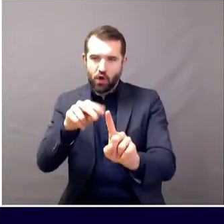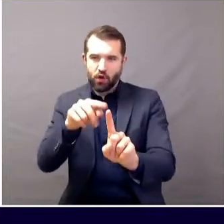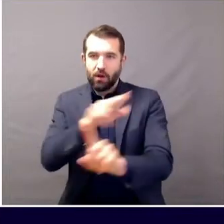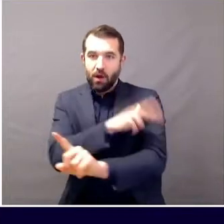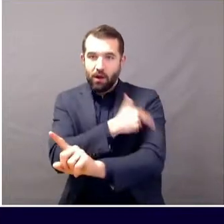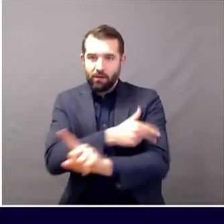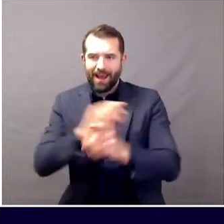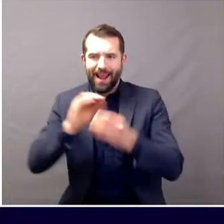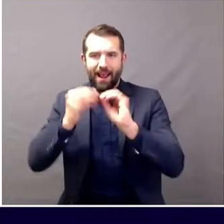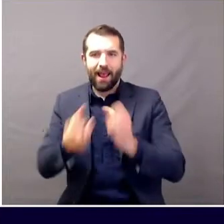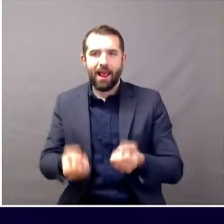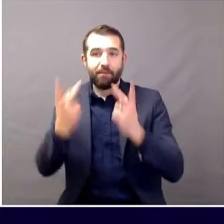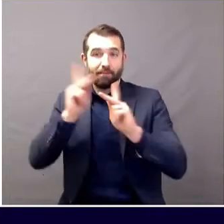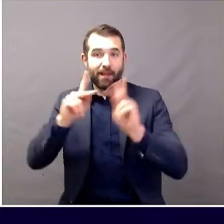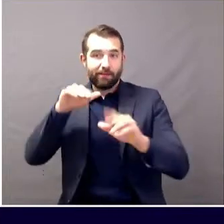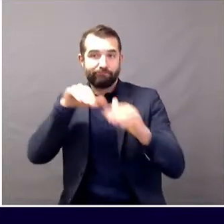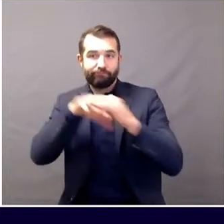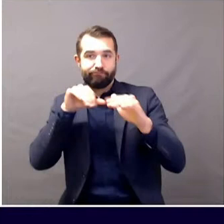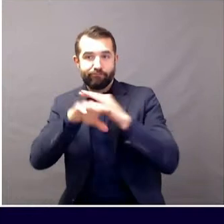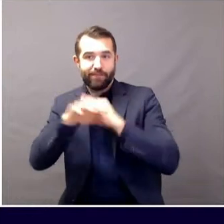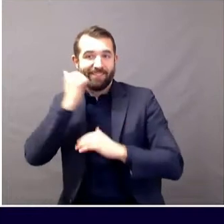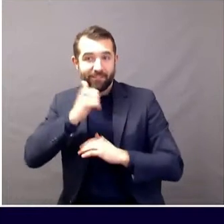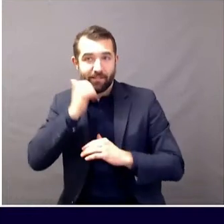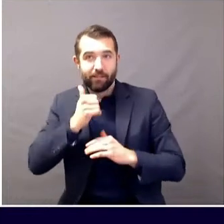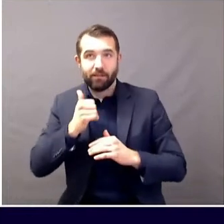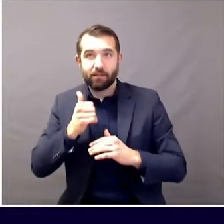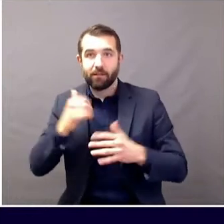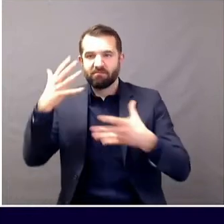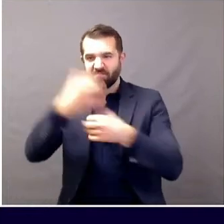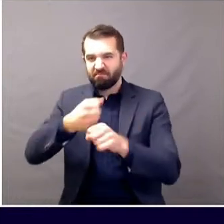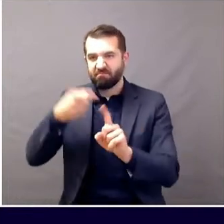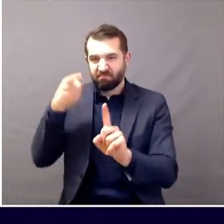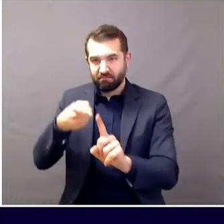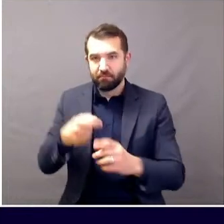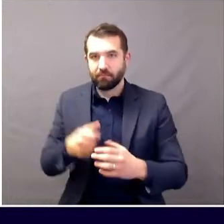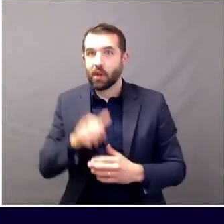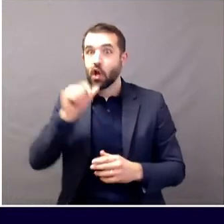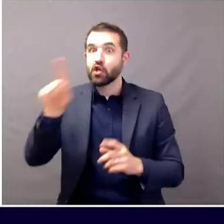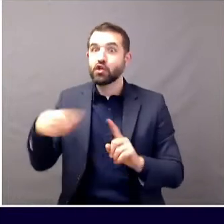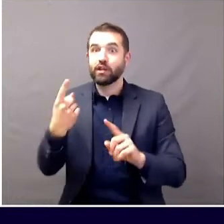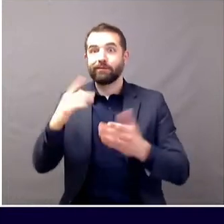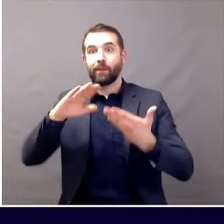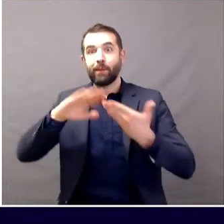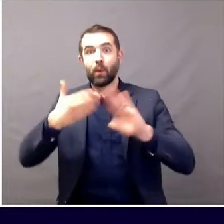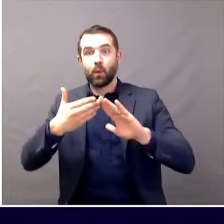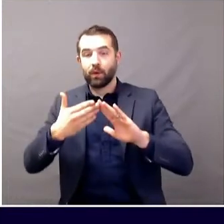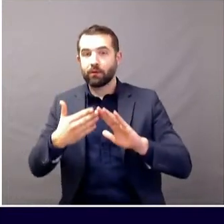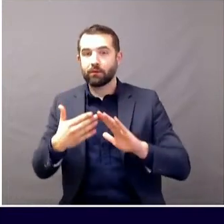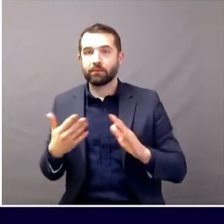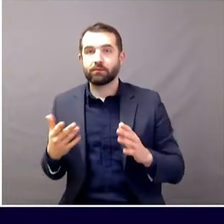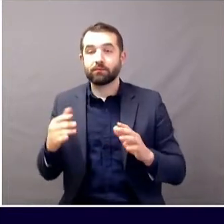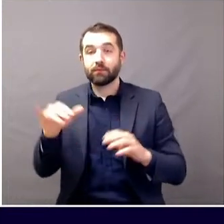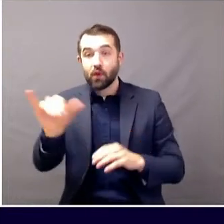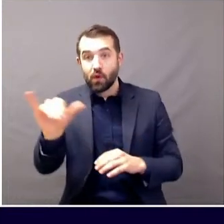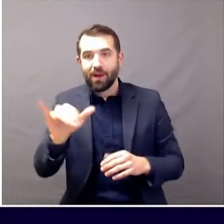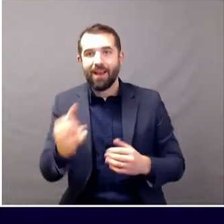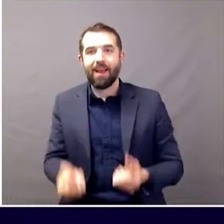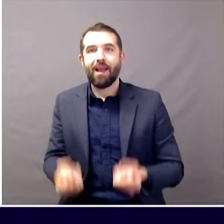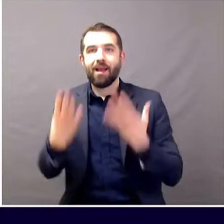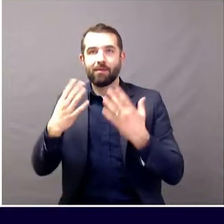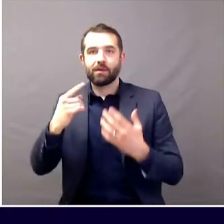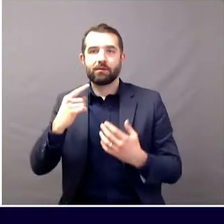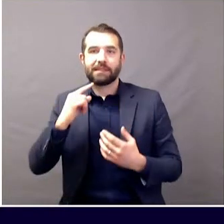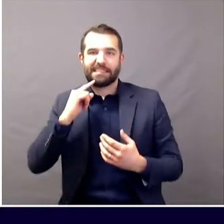up not just what is going on in the community, but also the severity of what's happening. Generally